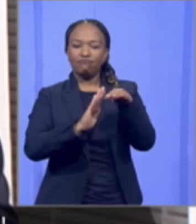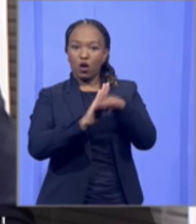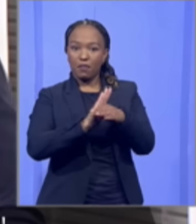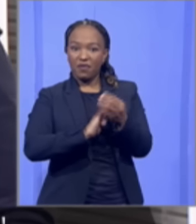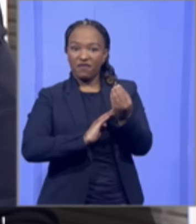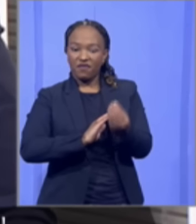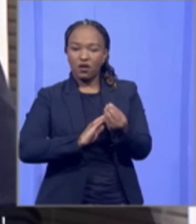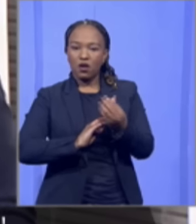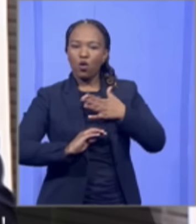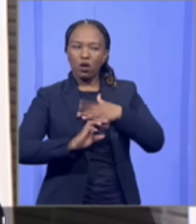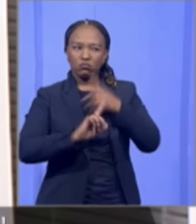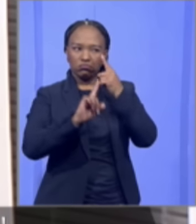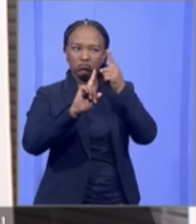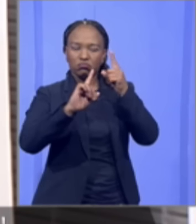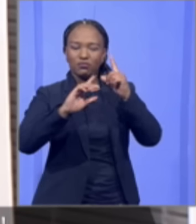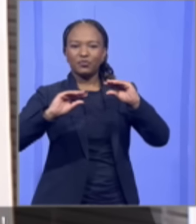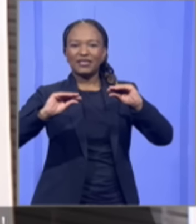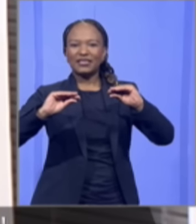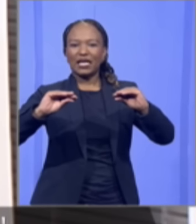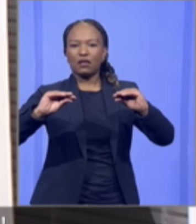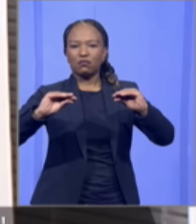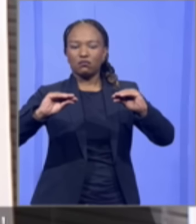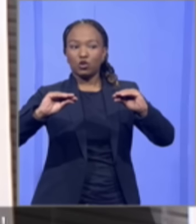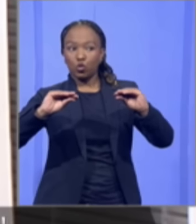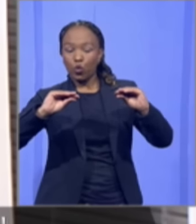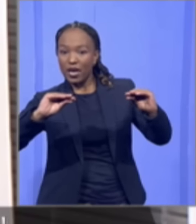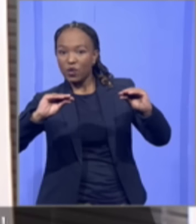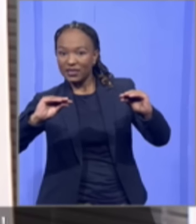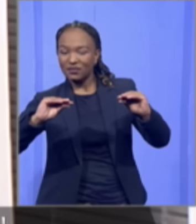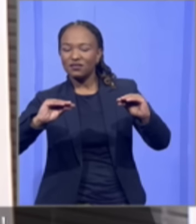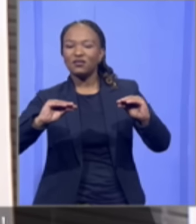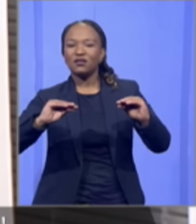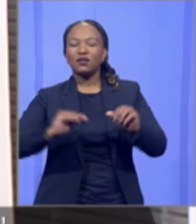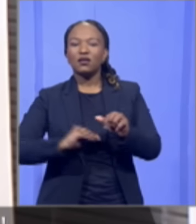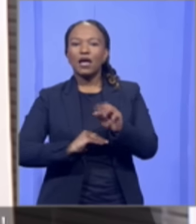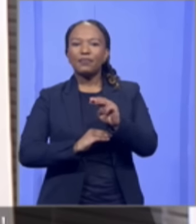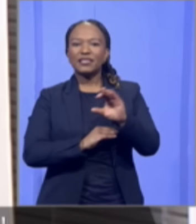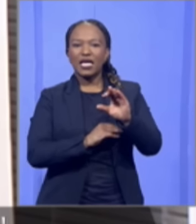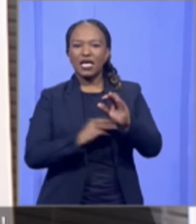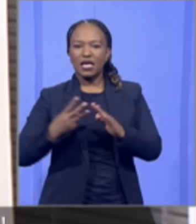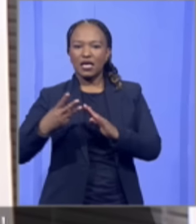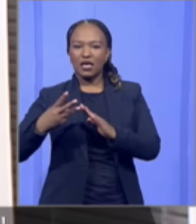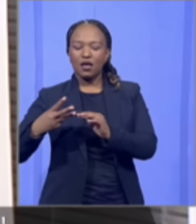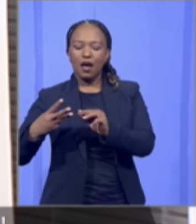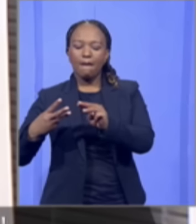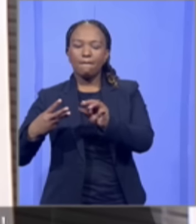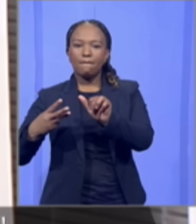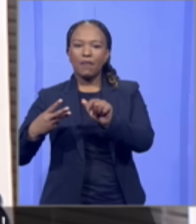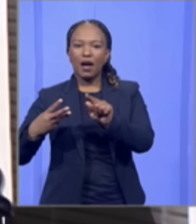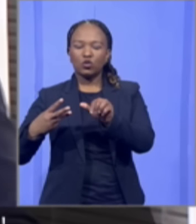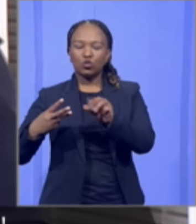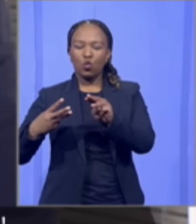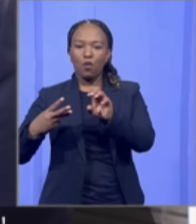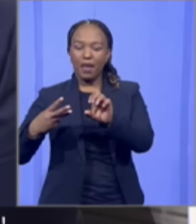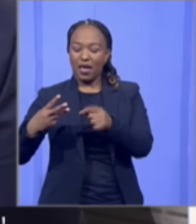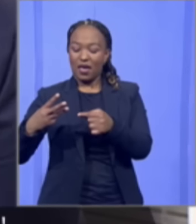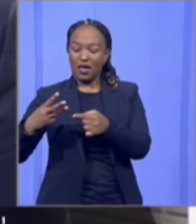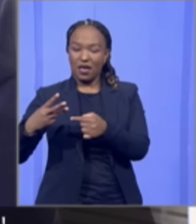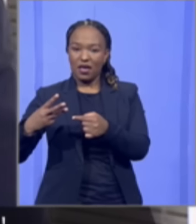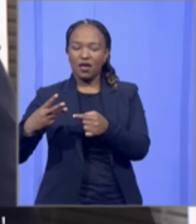to educate our children will be led by MEC Matume Chilwan. We are also adding a